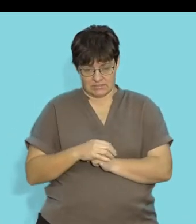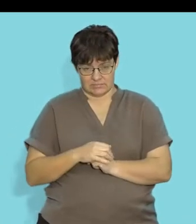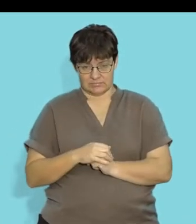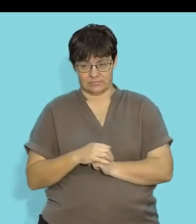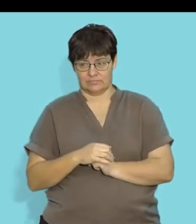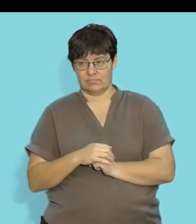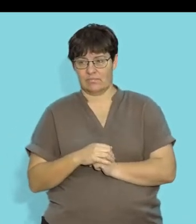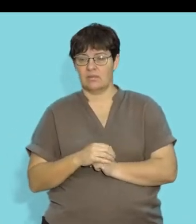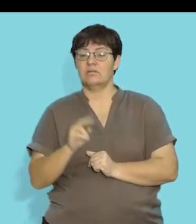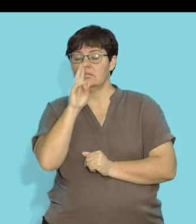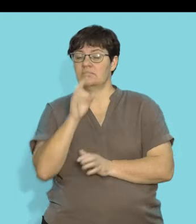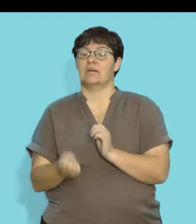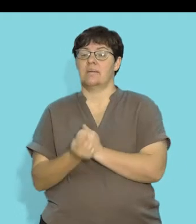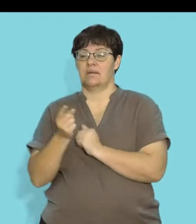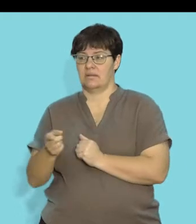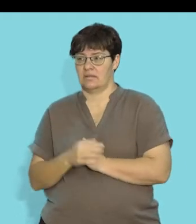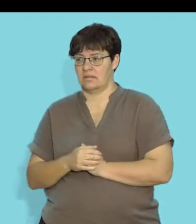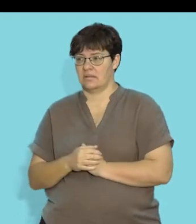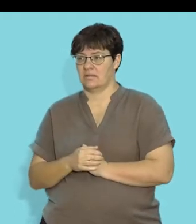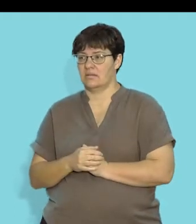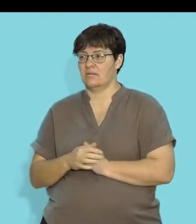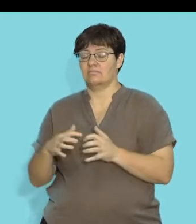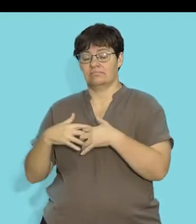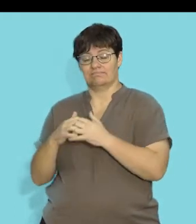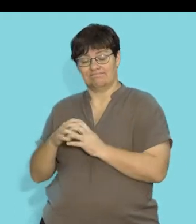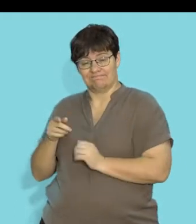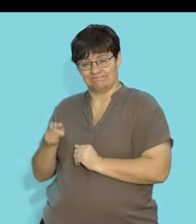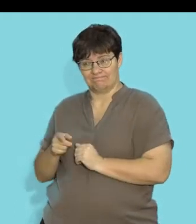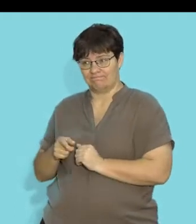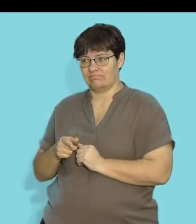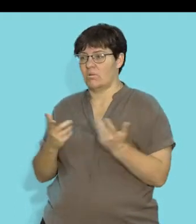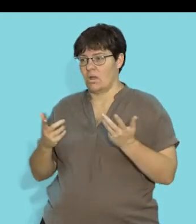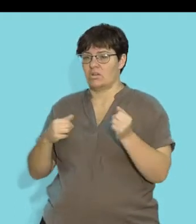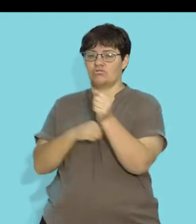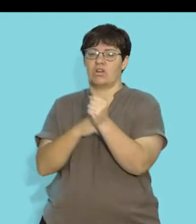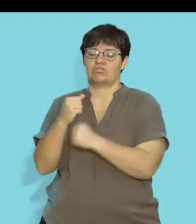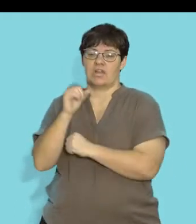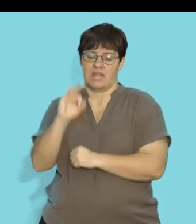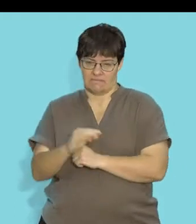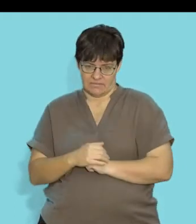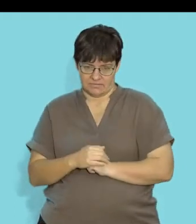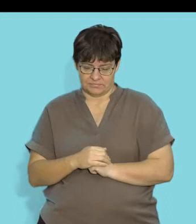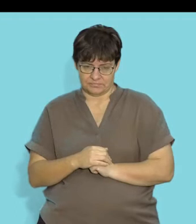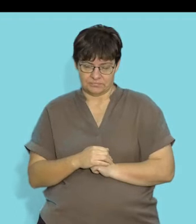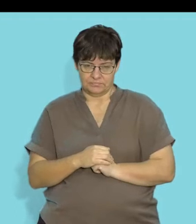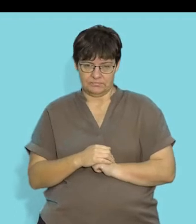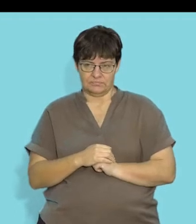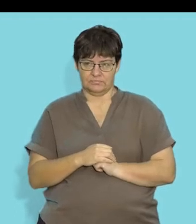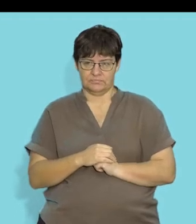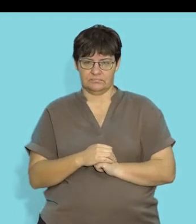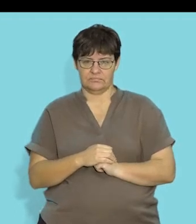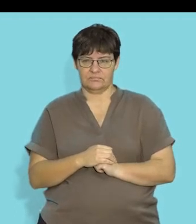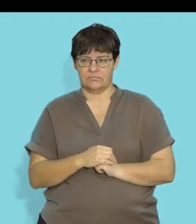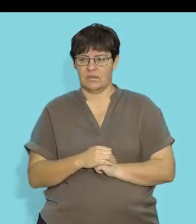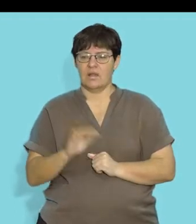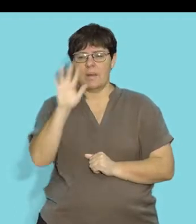the ovulation occurs, and that takes place right here at structure F, which is the ovary. And remember that